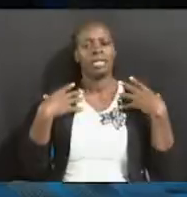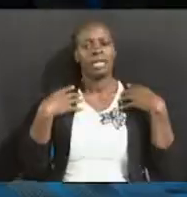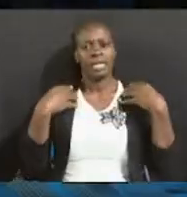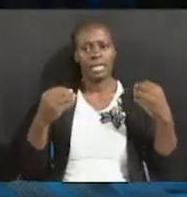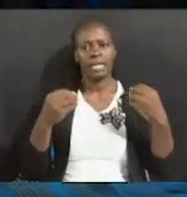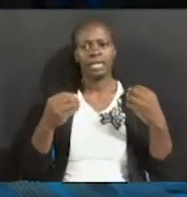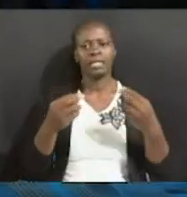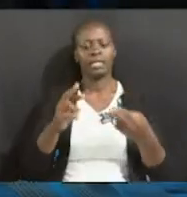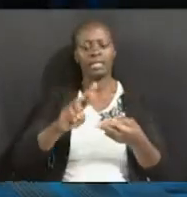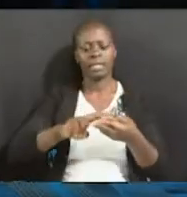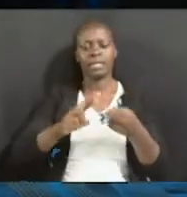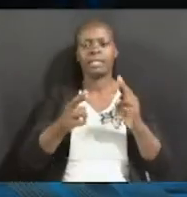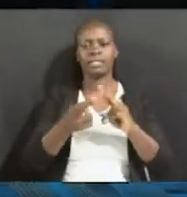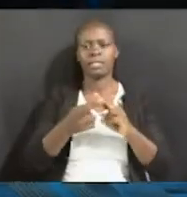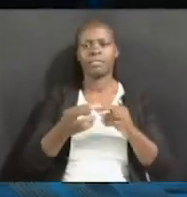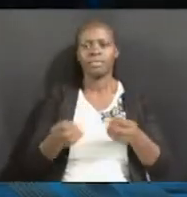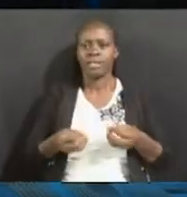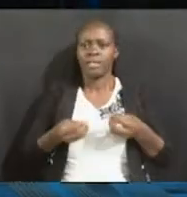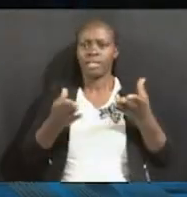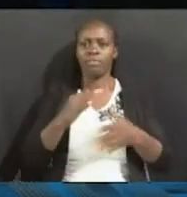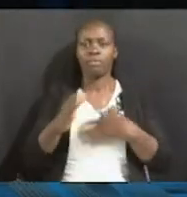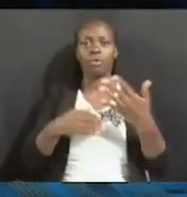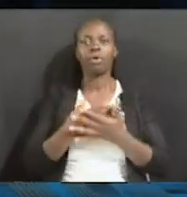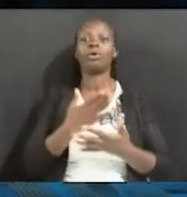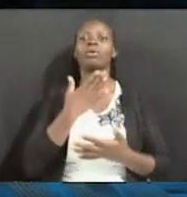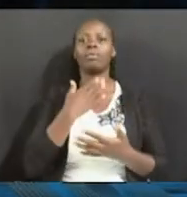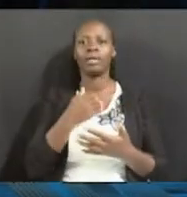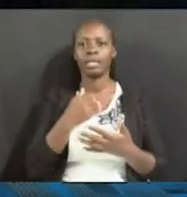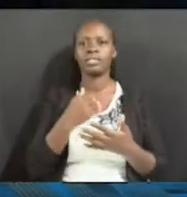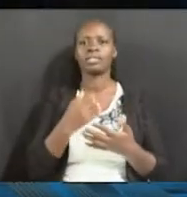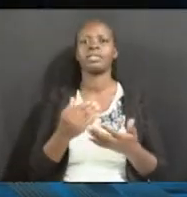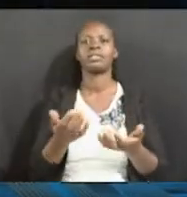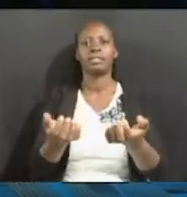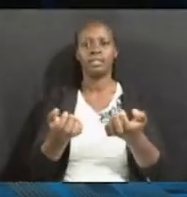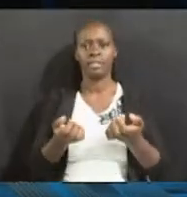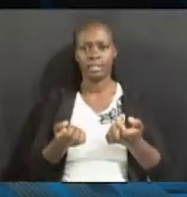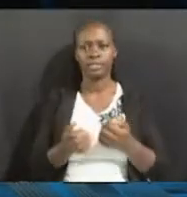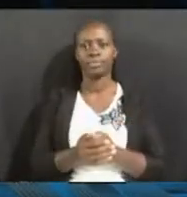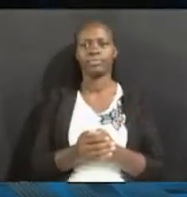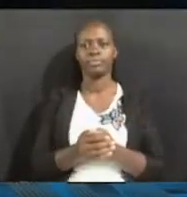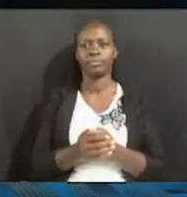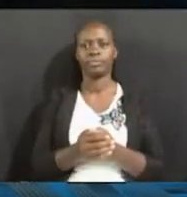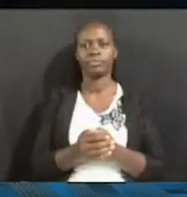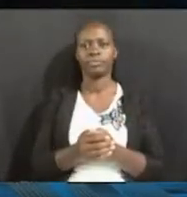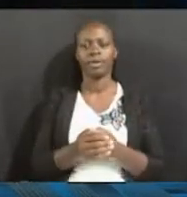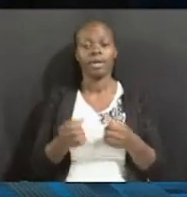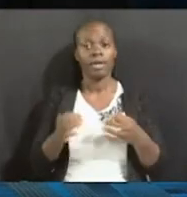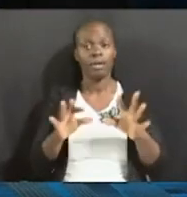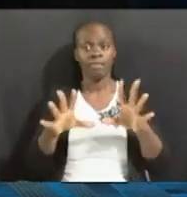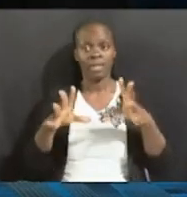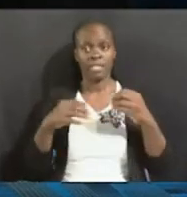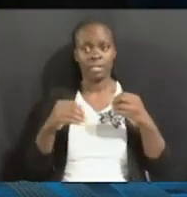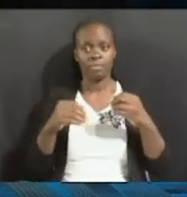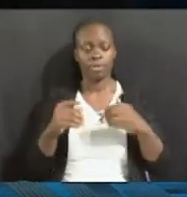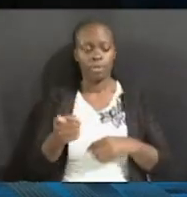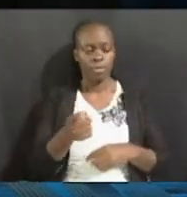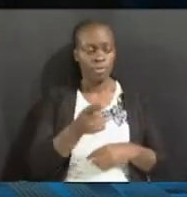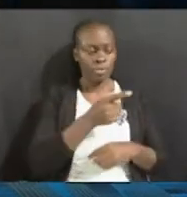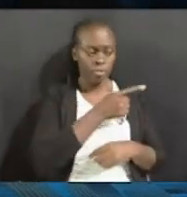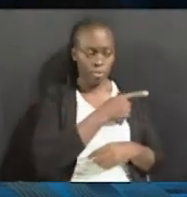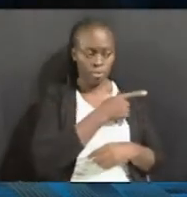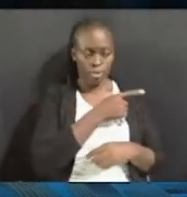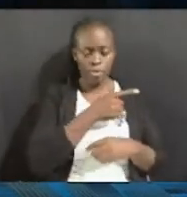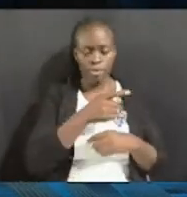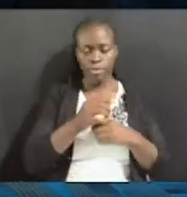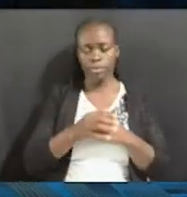provide what you need. If this is your desire, make a step of faith and come. After this, I'm going to pray. You want